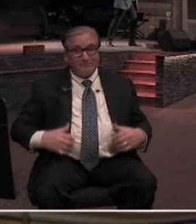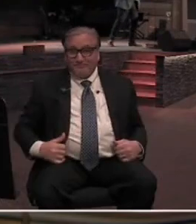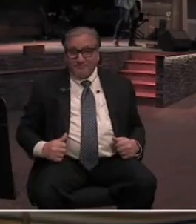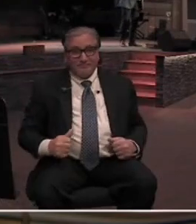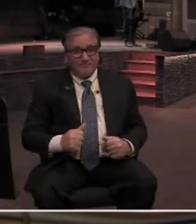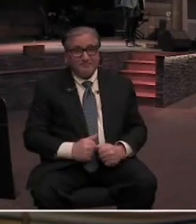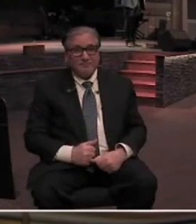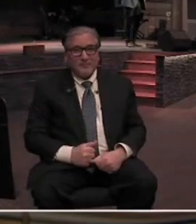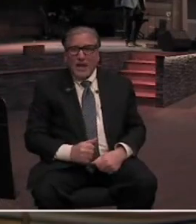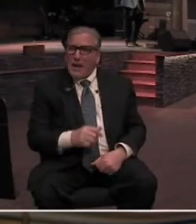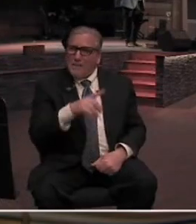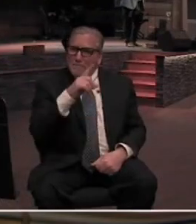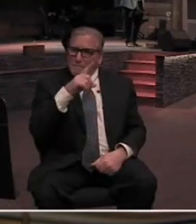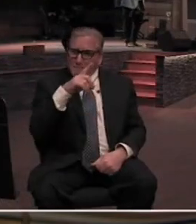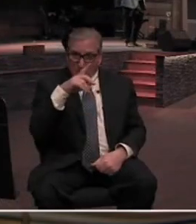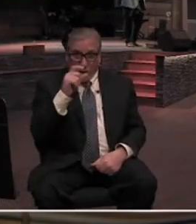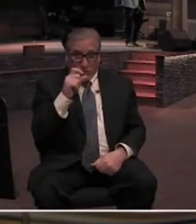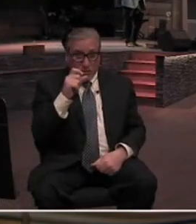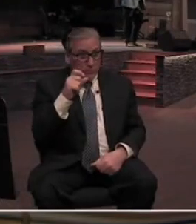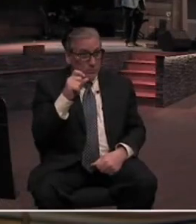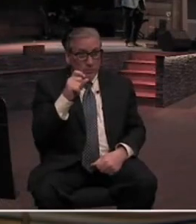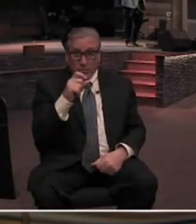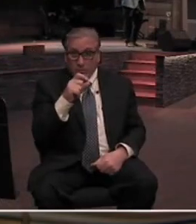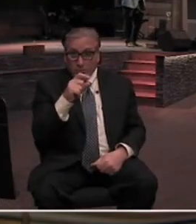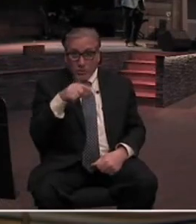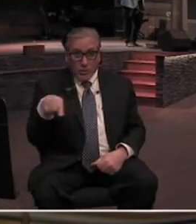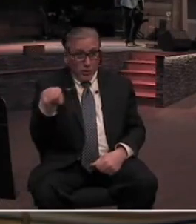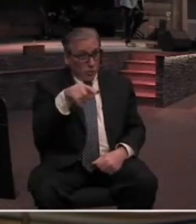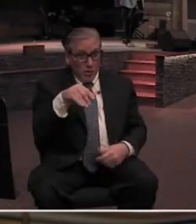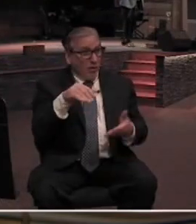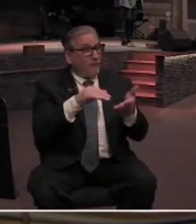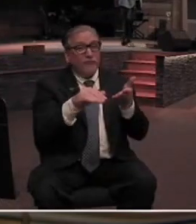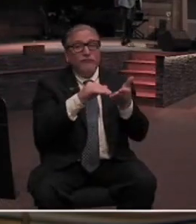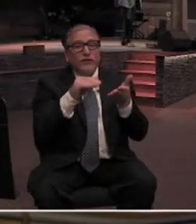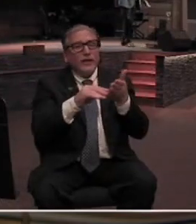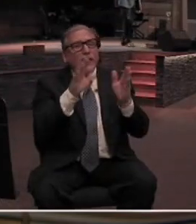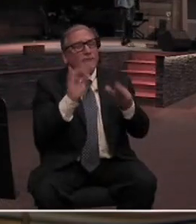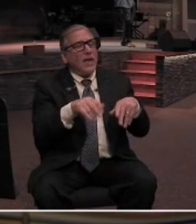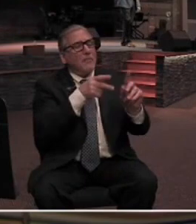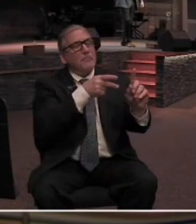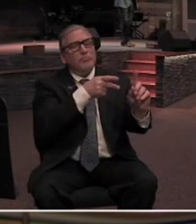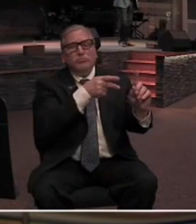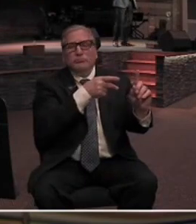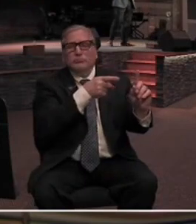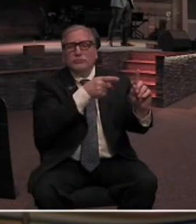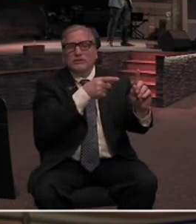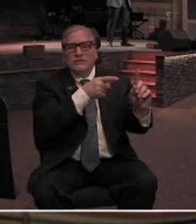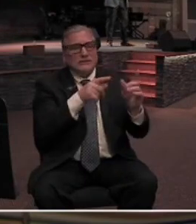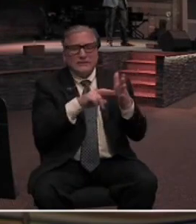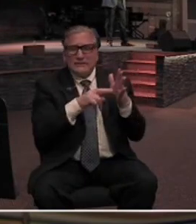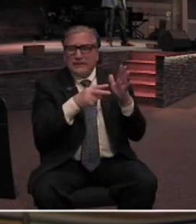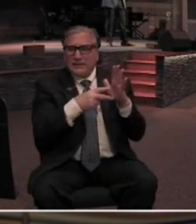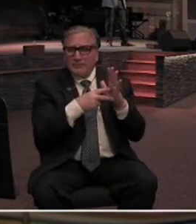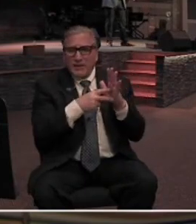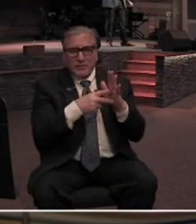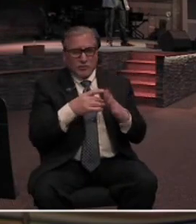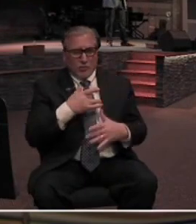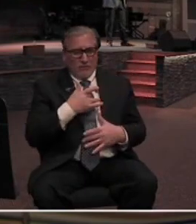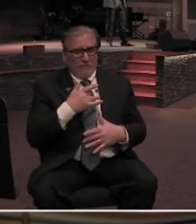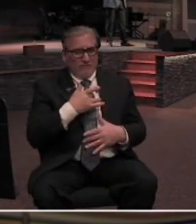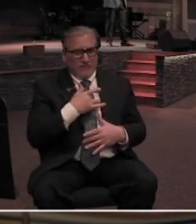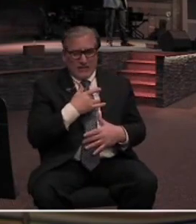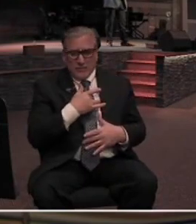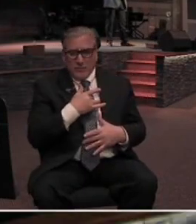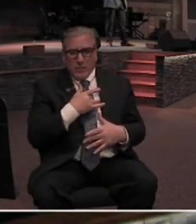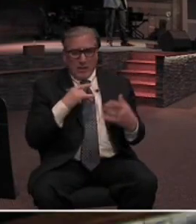Just because you have forgiven does not mean you don't feel pain where the surgeon removed that